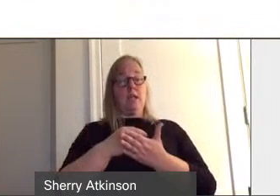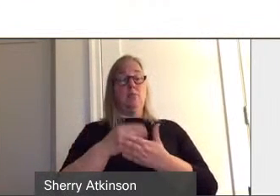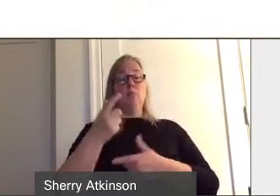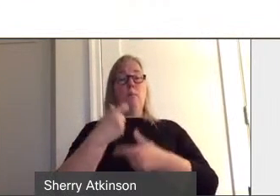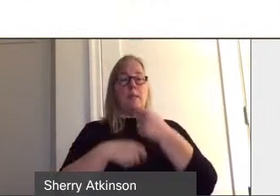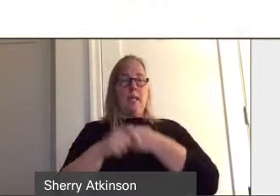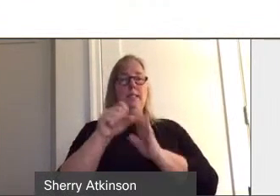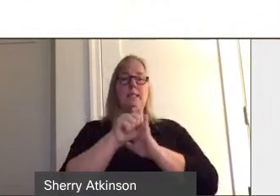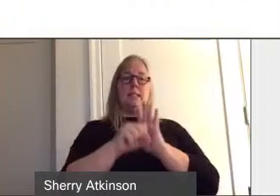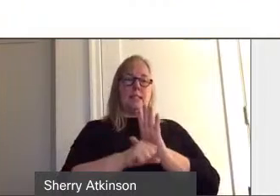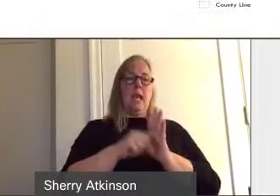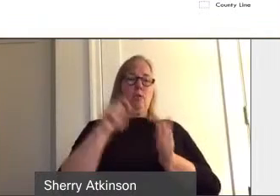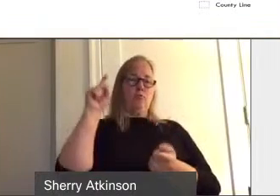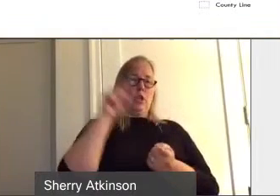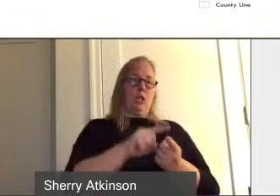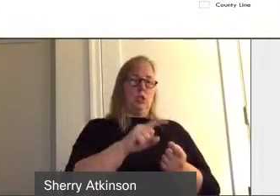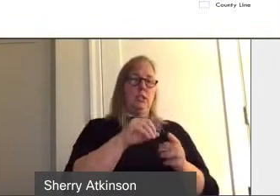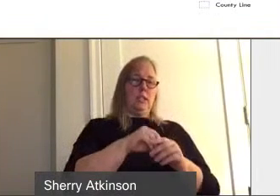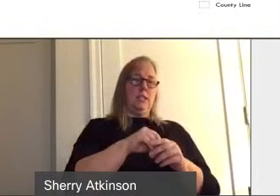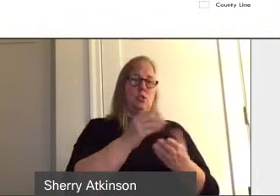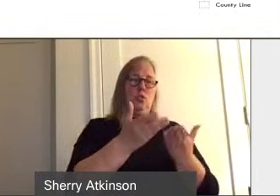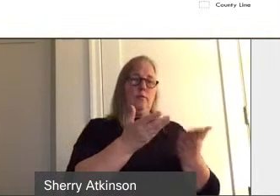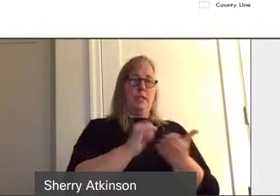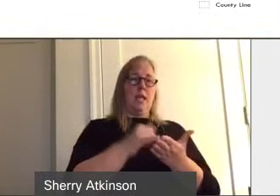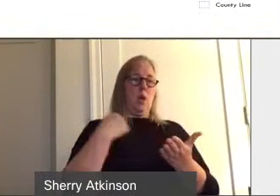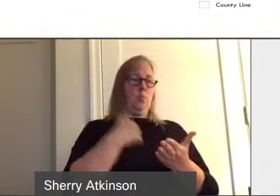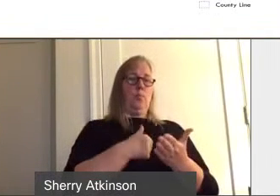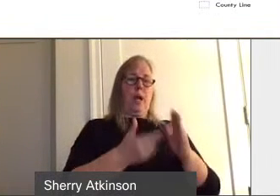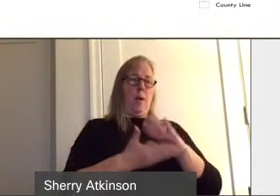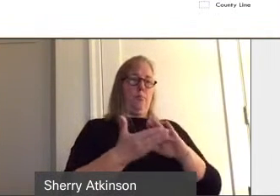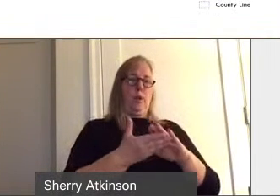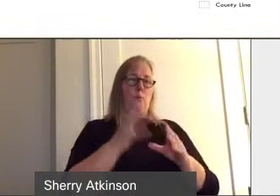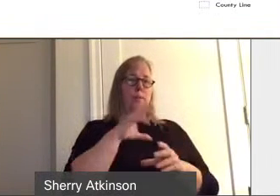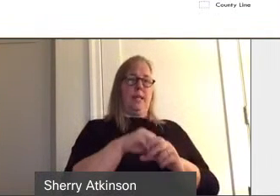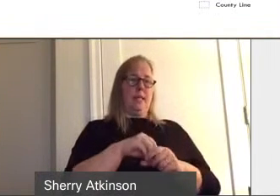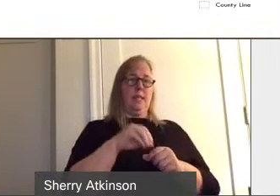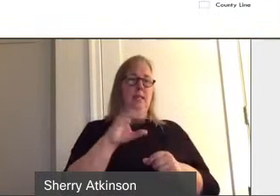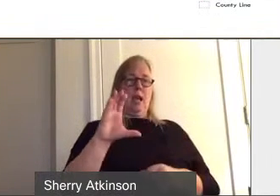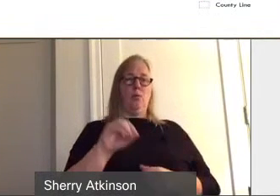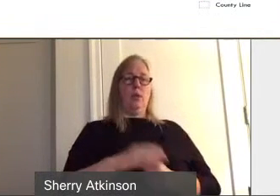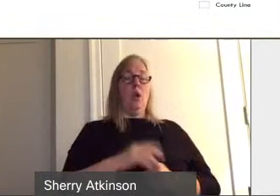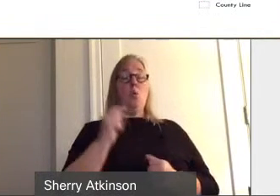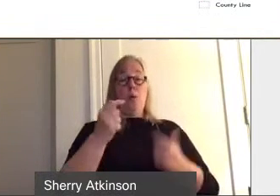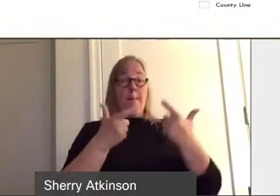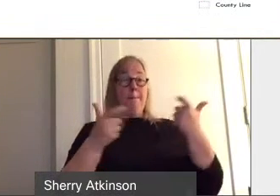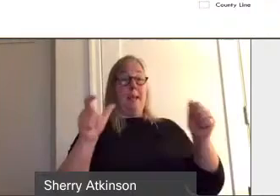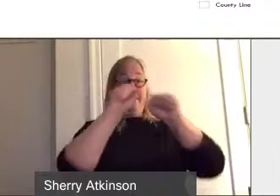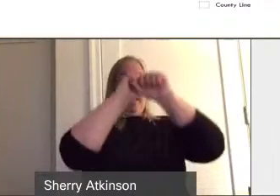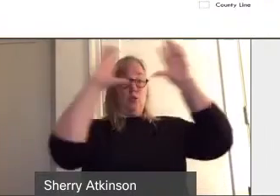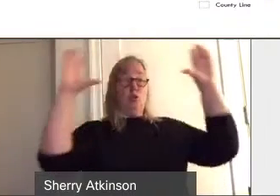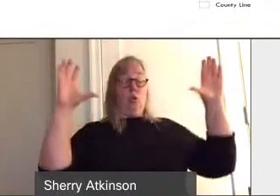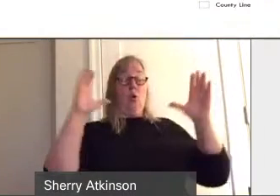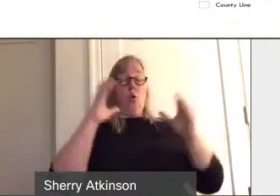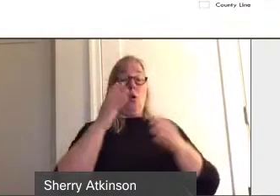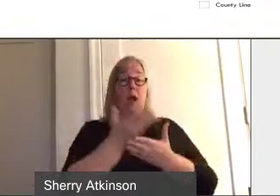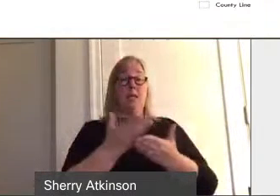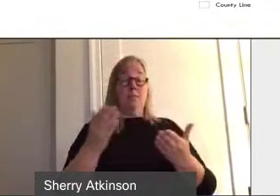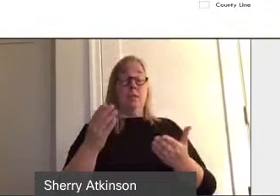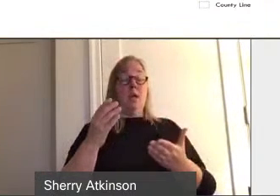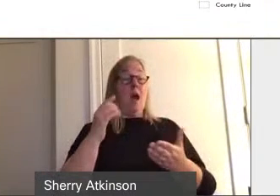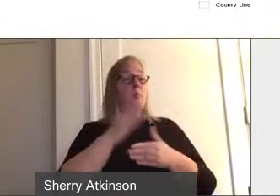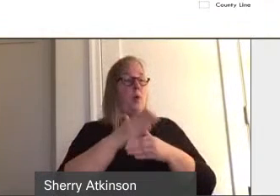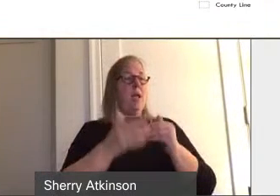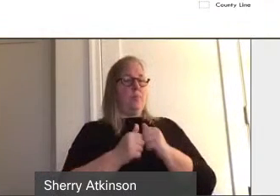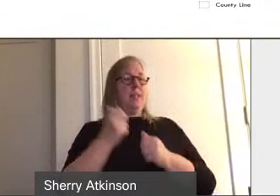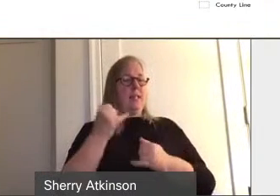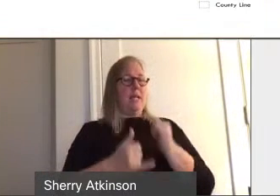services that we do operate within the county. One bigger picture item that I'll end on in these last 3 slides is